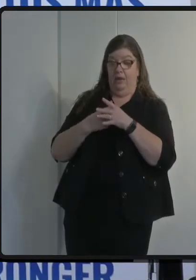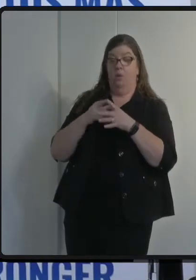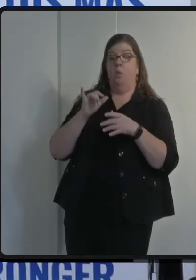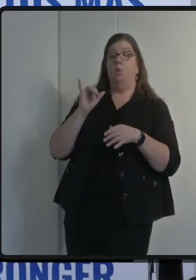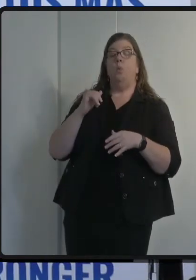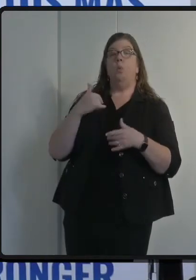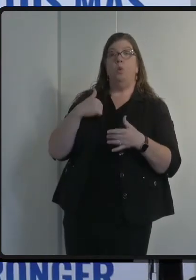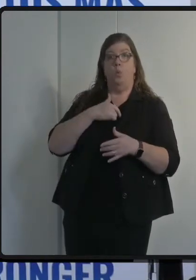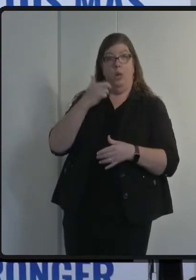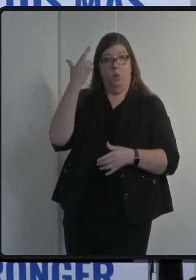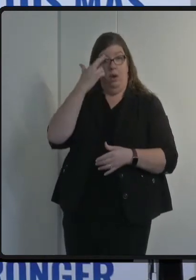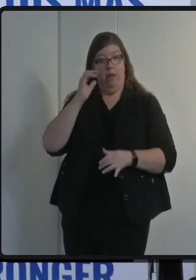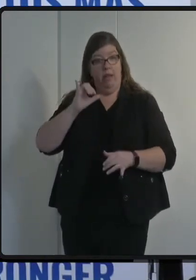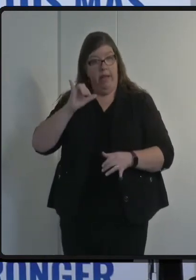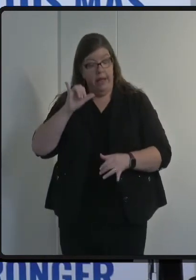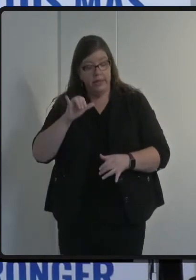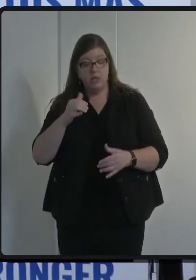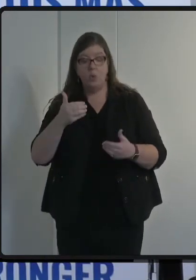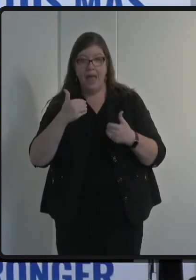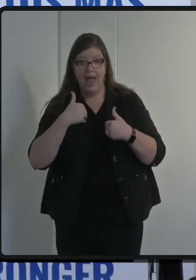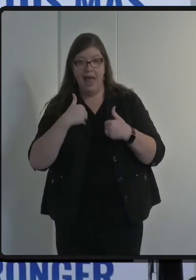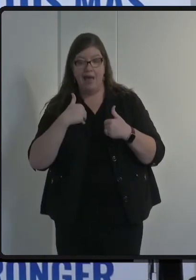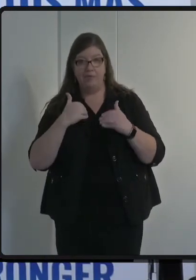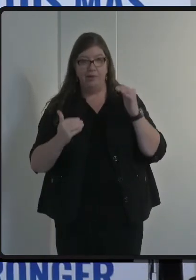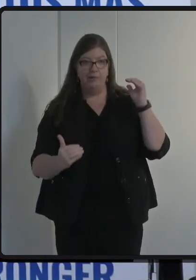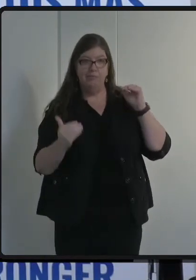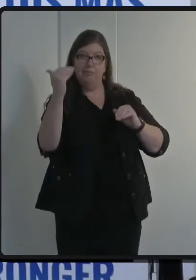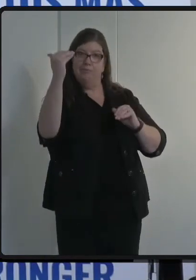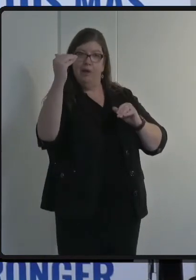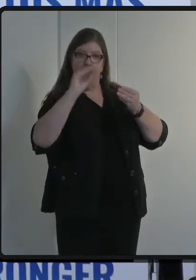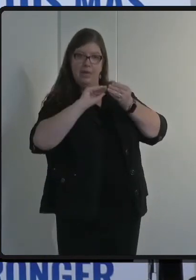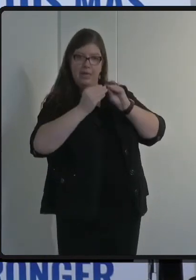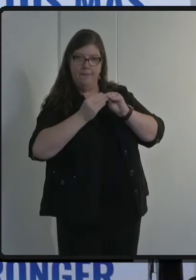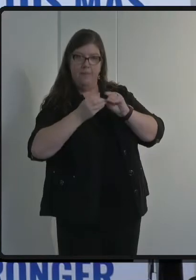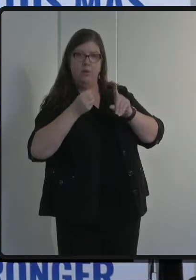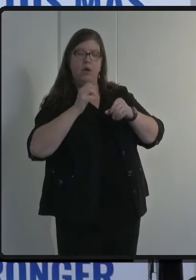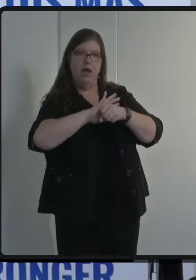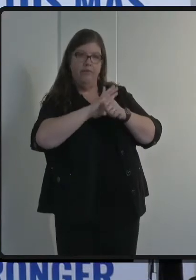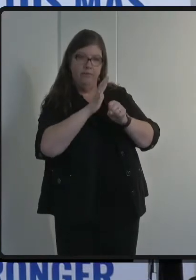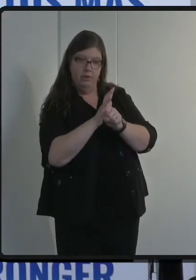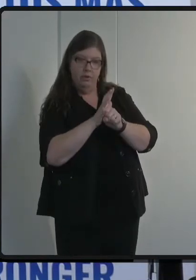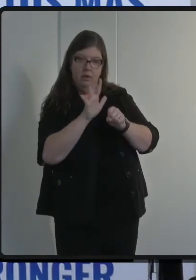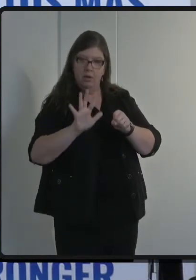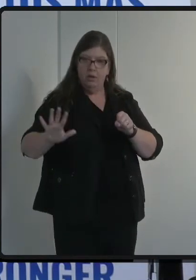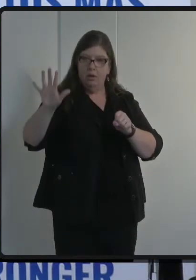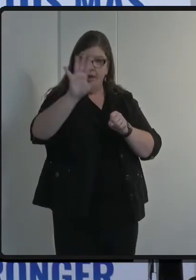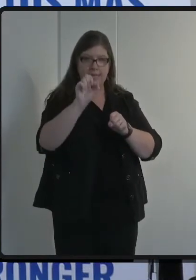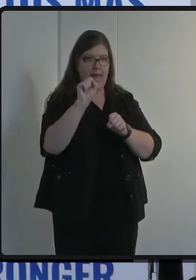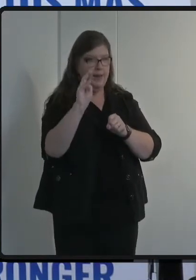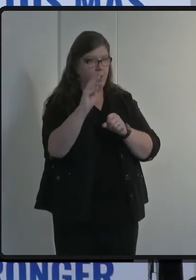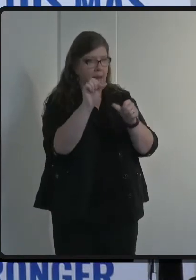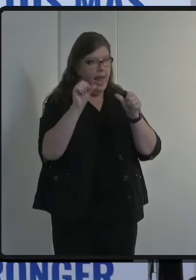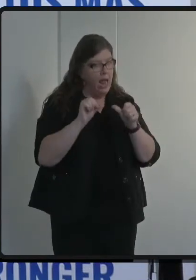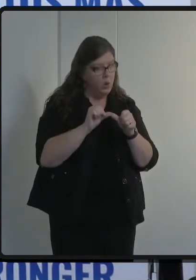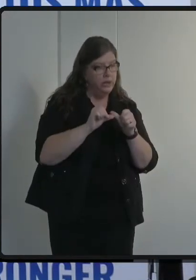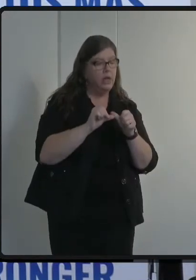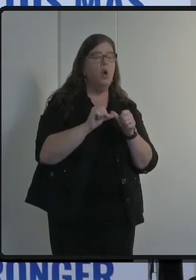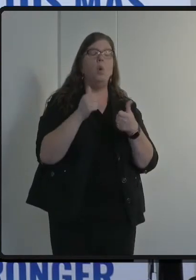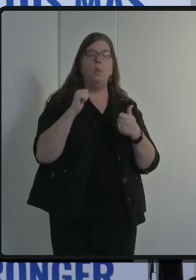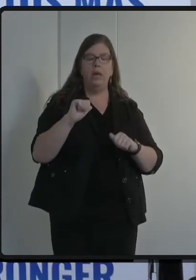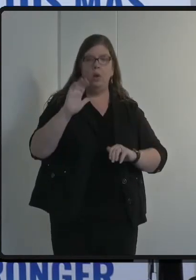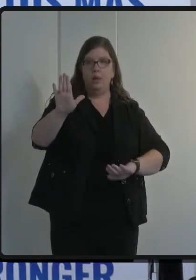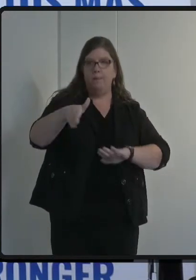realized that there was a disproportionate number of cases residing in that area, to partner